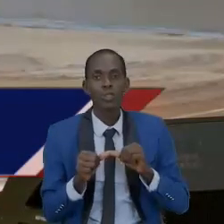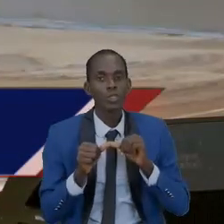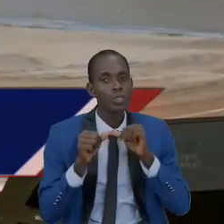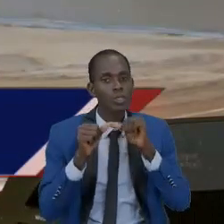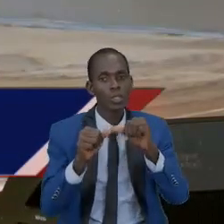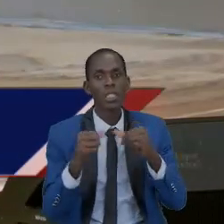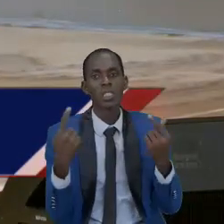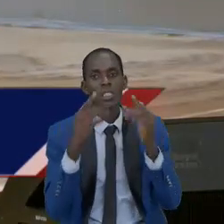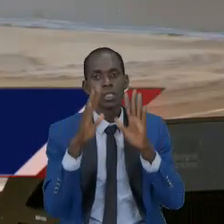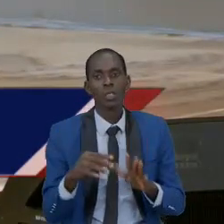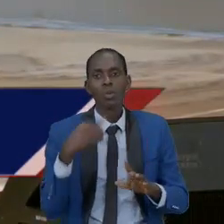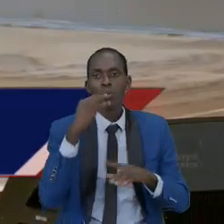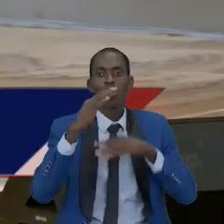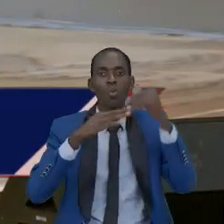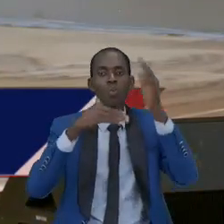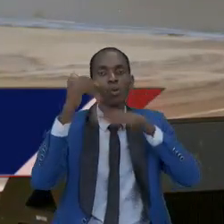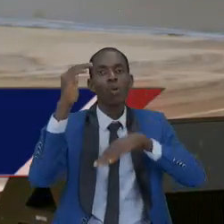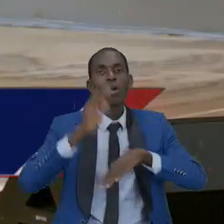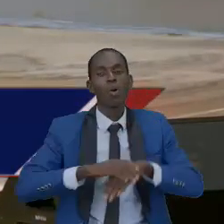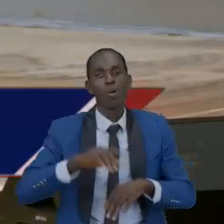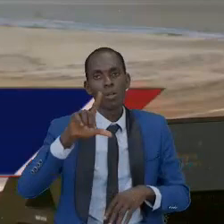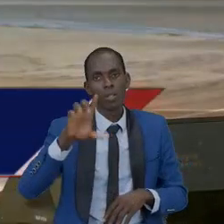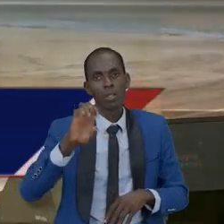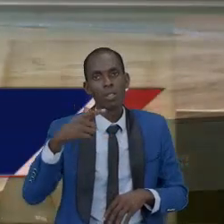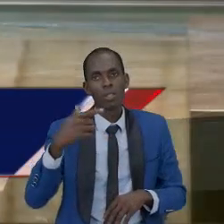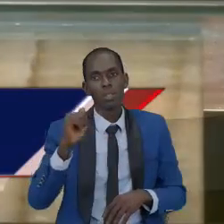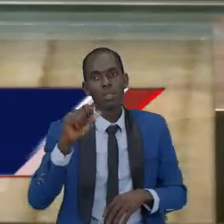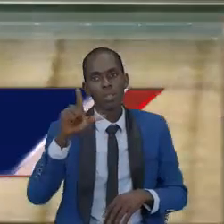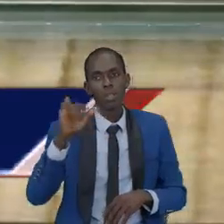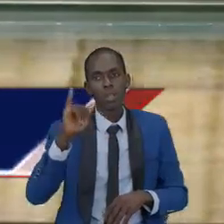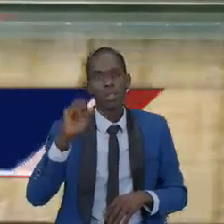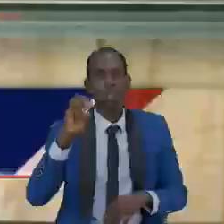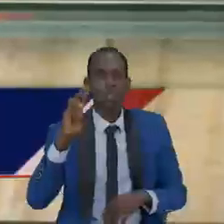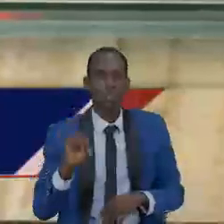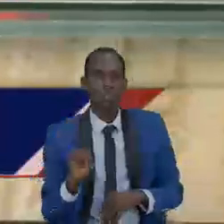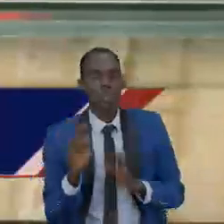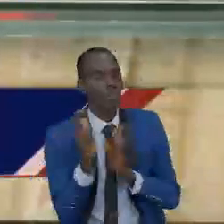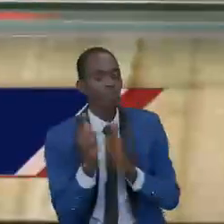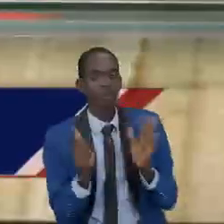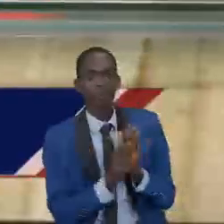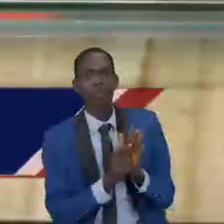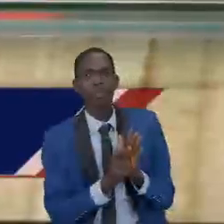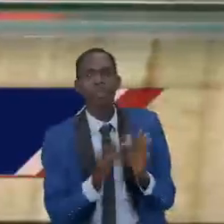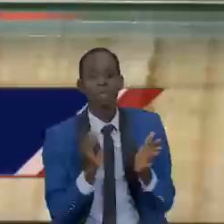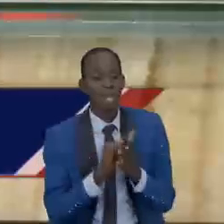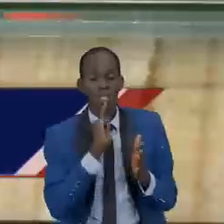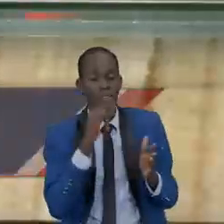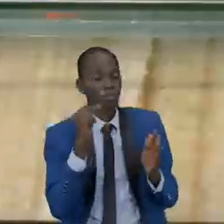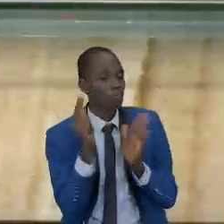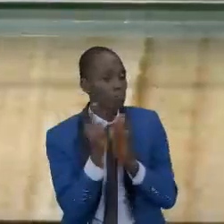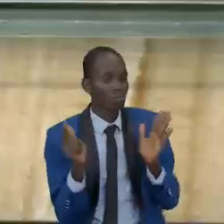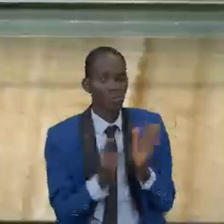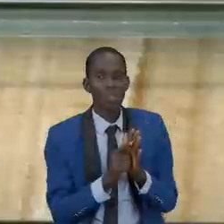who build on legalism. Legal, the law, legalism. That's the law, the